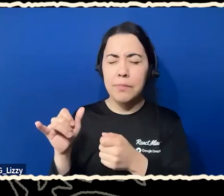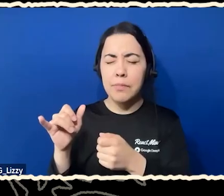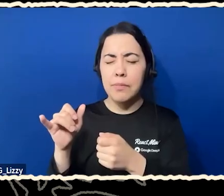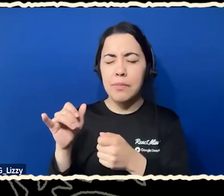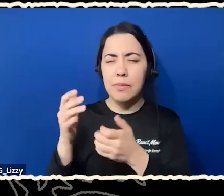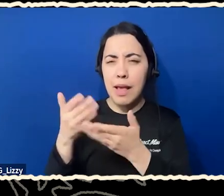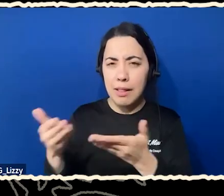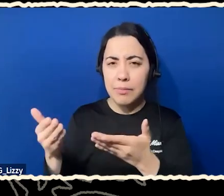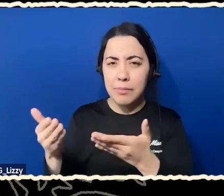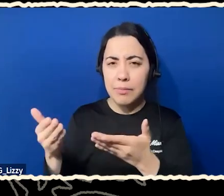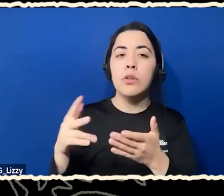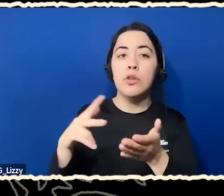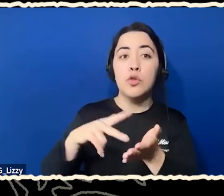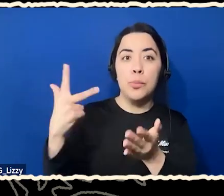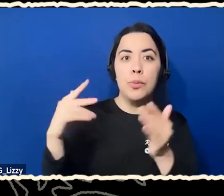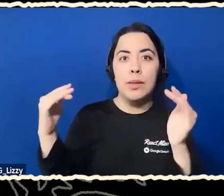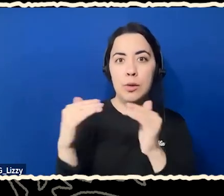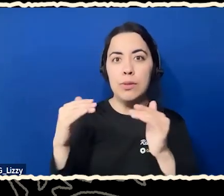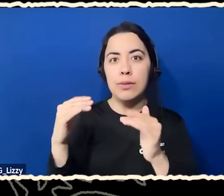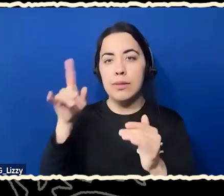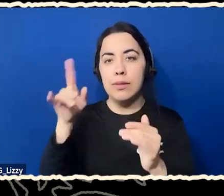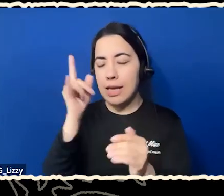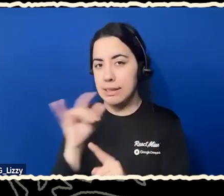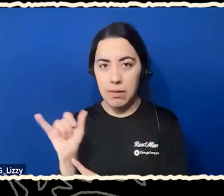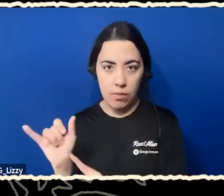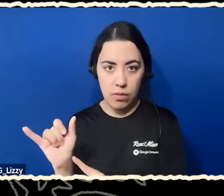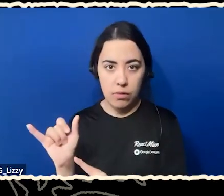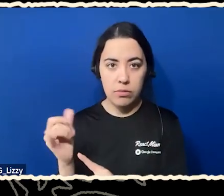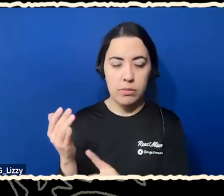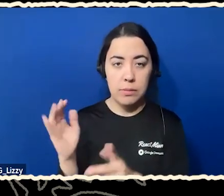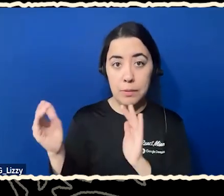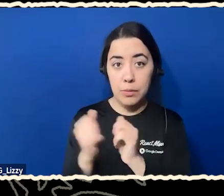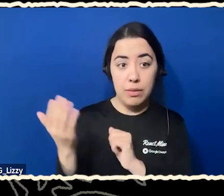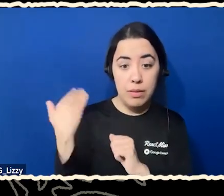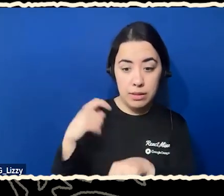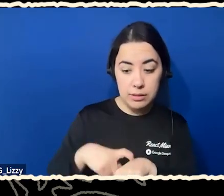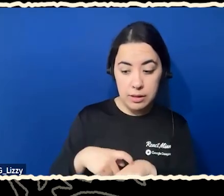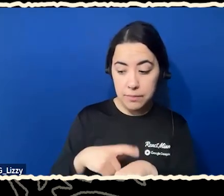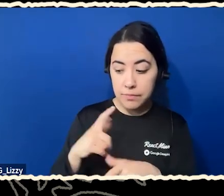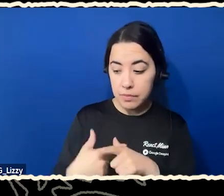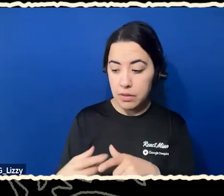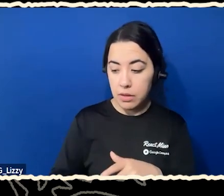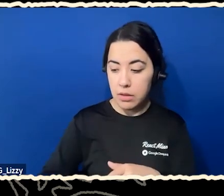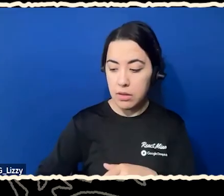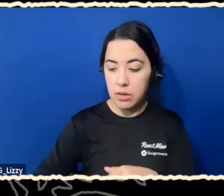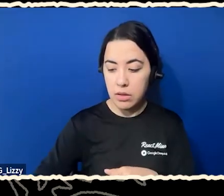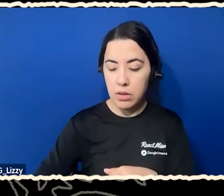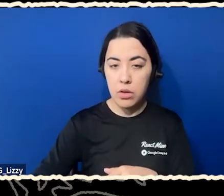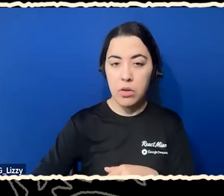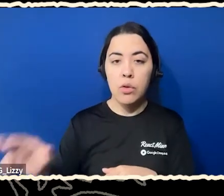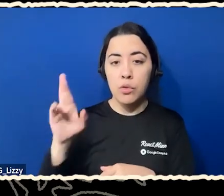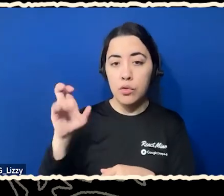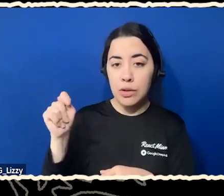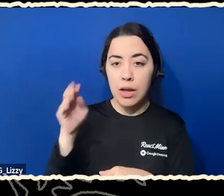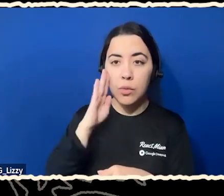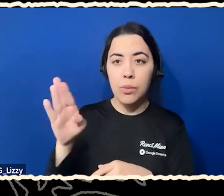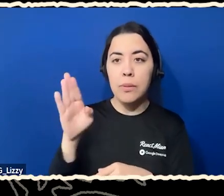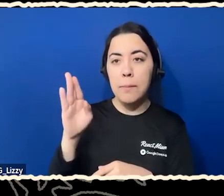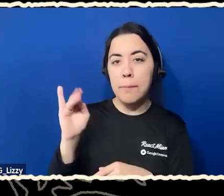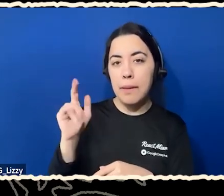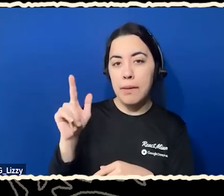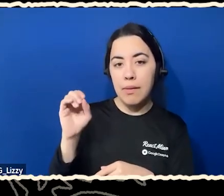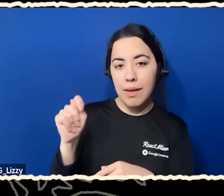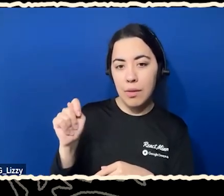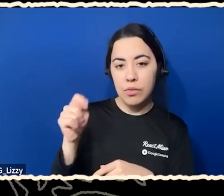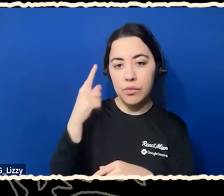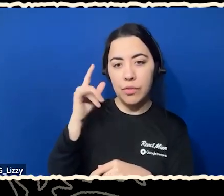identical to the last time, then React will also bail out of rendering that child component. And there's a couple ways